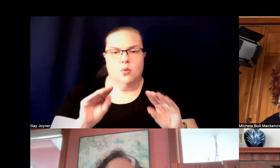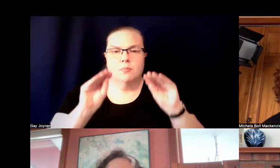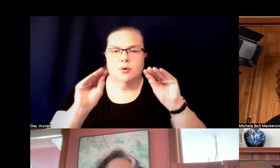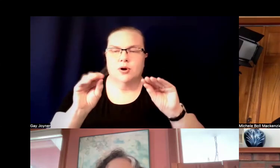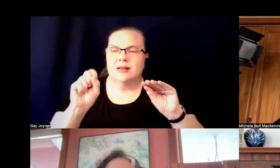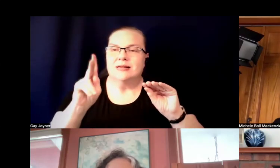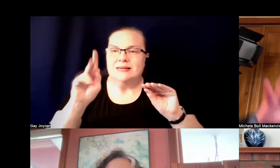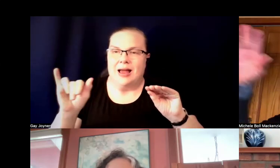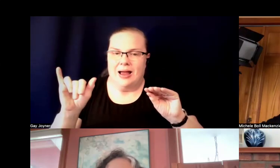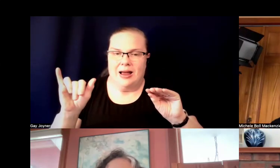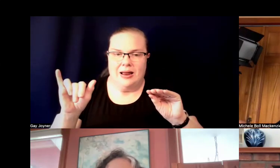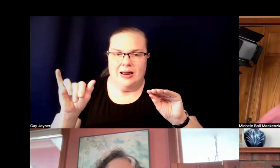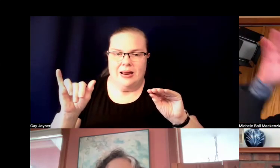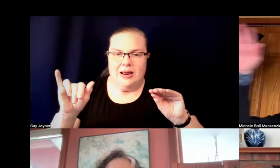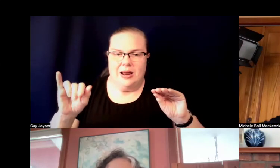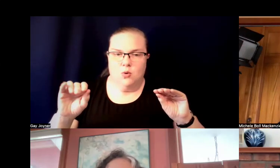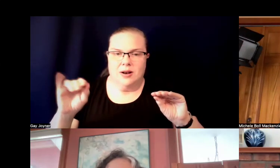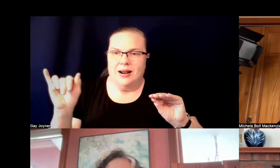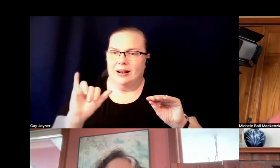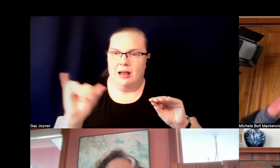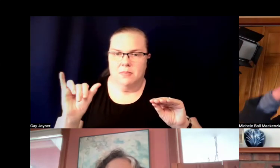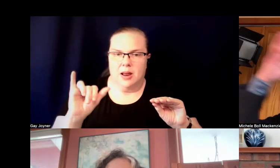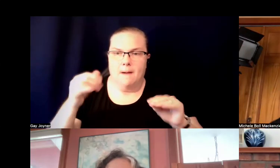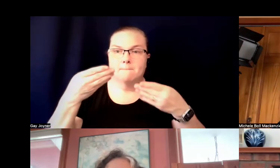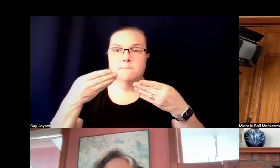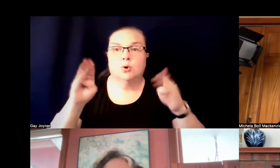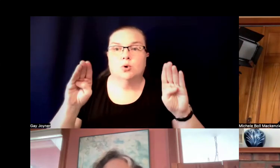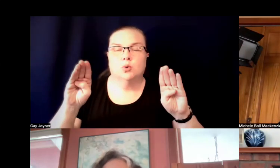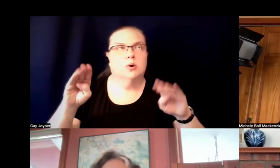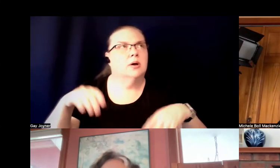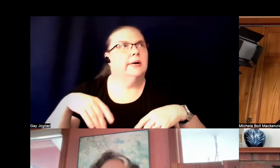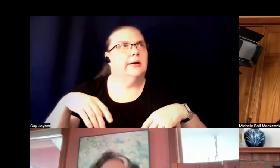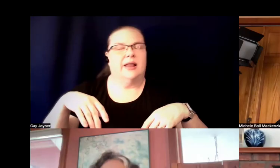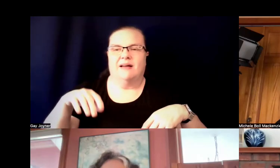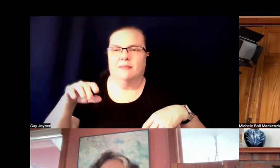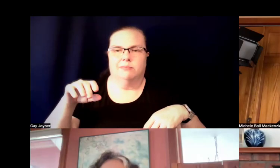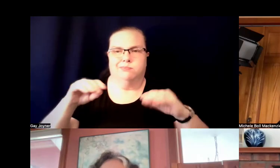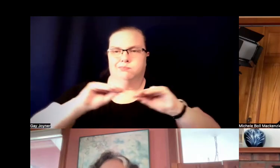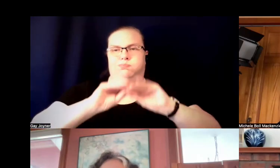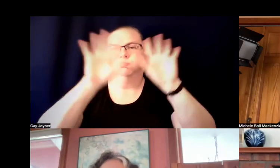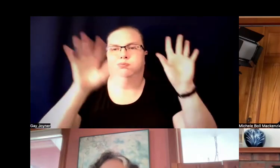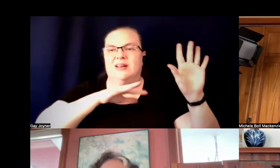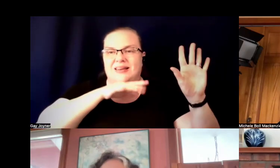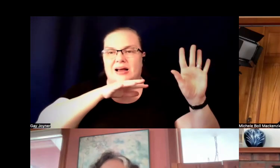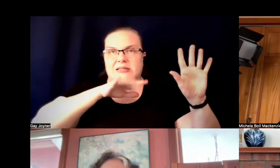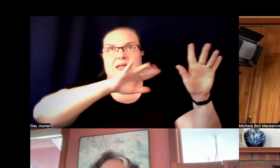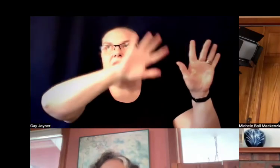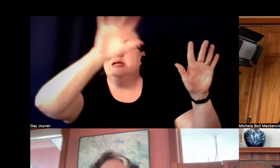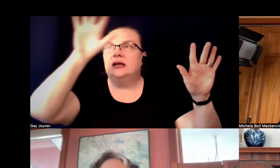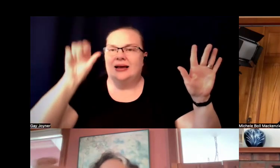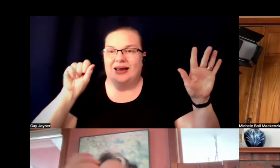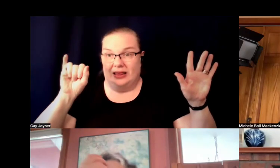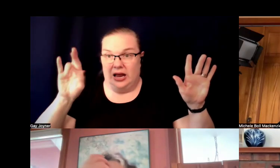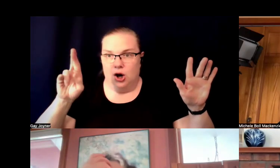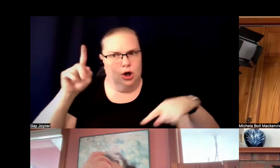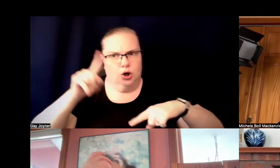like that, it literally would be like a blue bloom of dust in the air uh, and not something that I could really breathe.